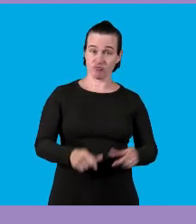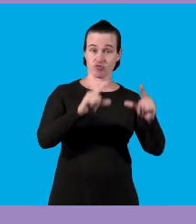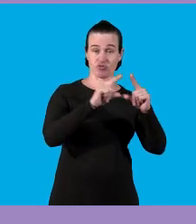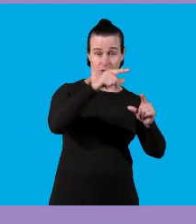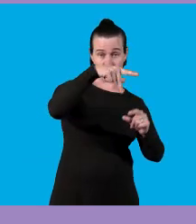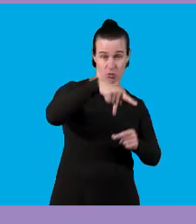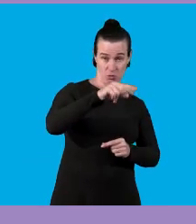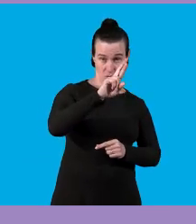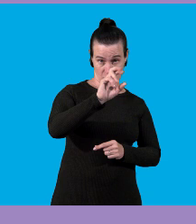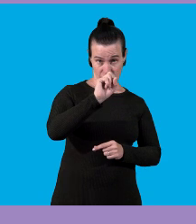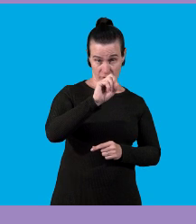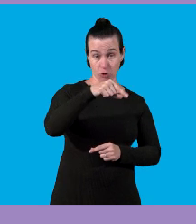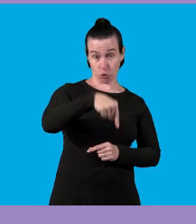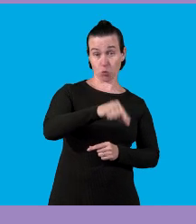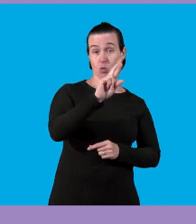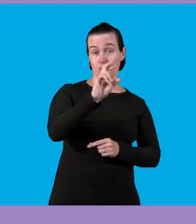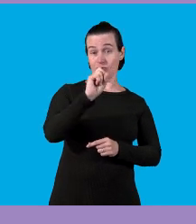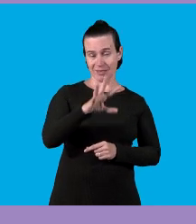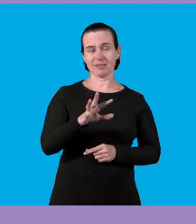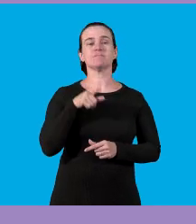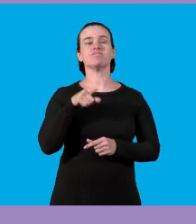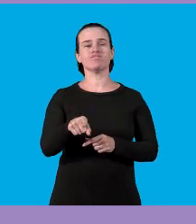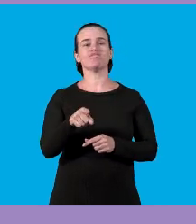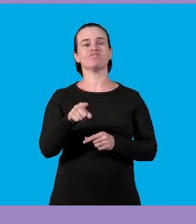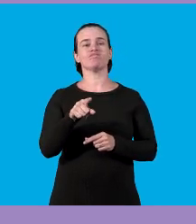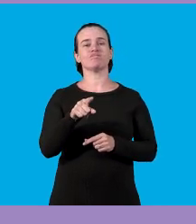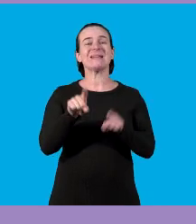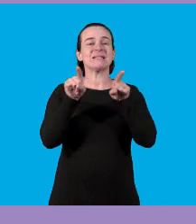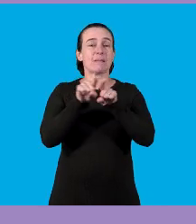say, therefore, triangle